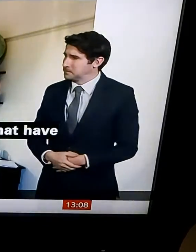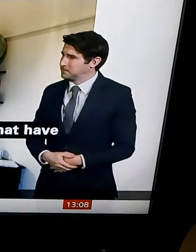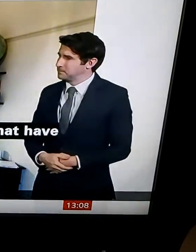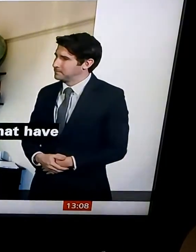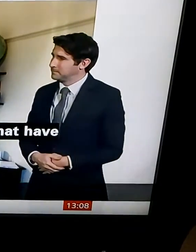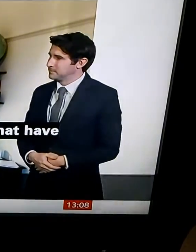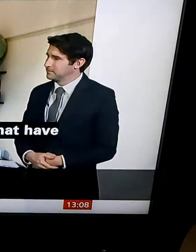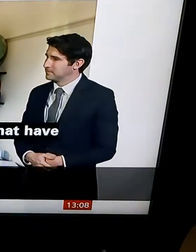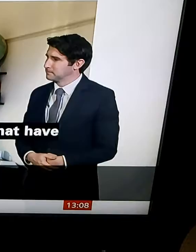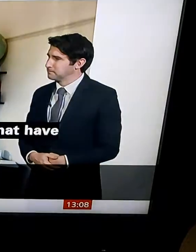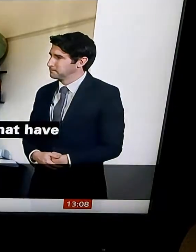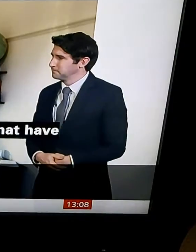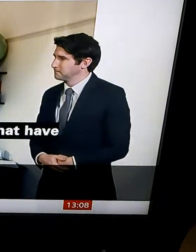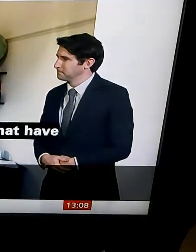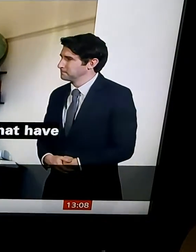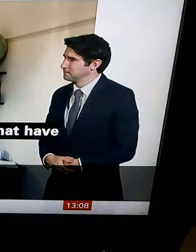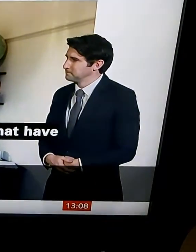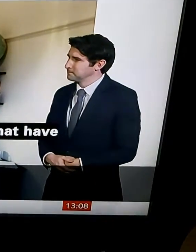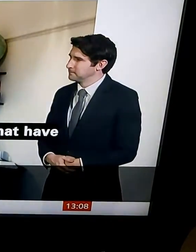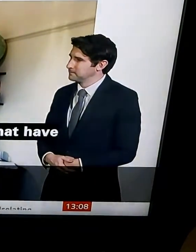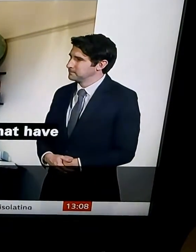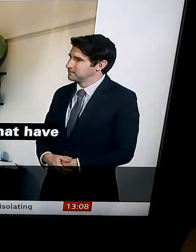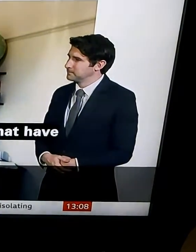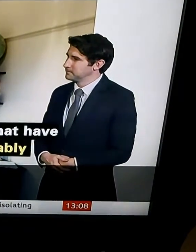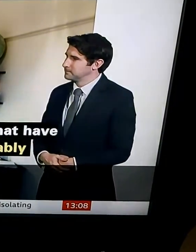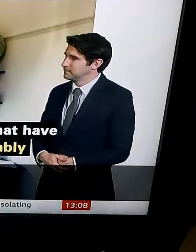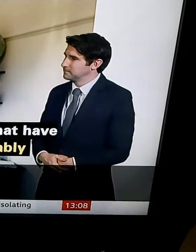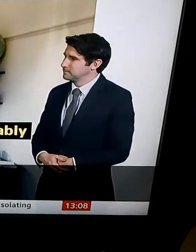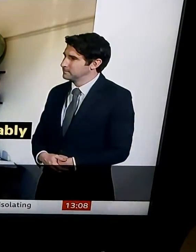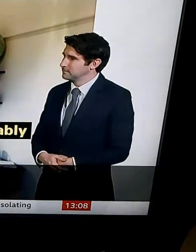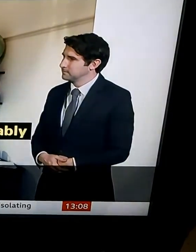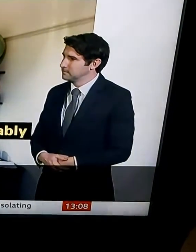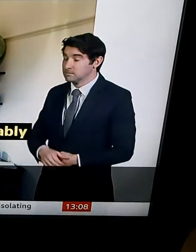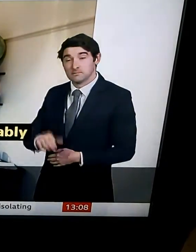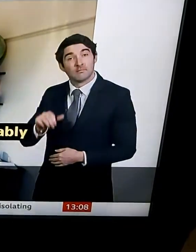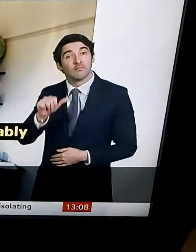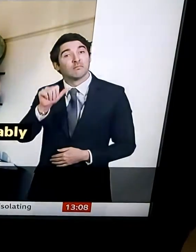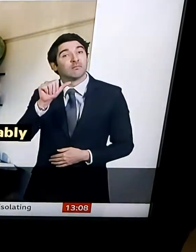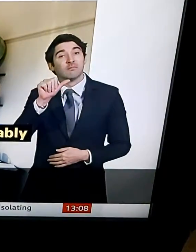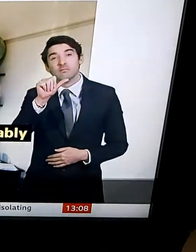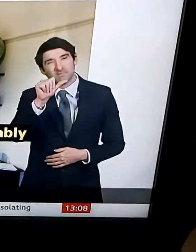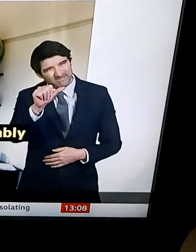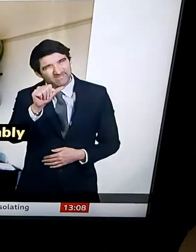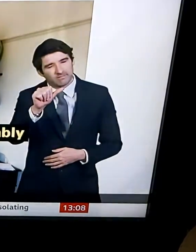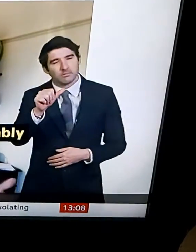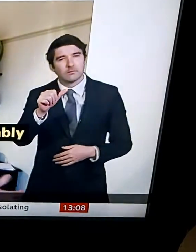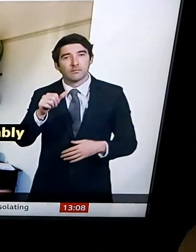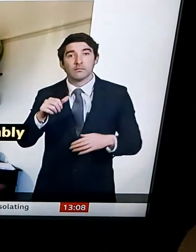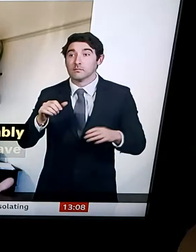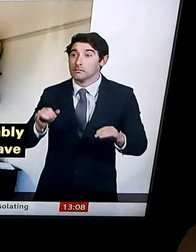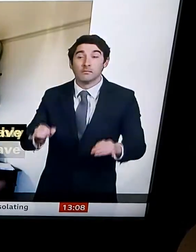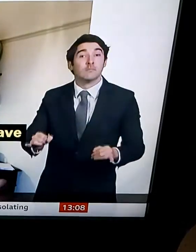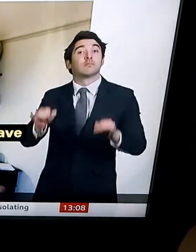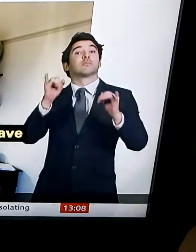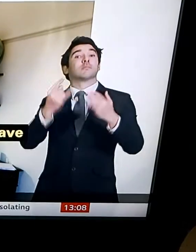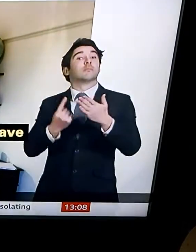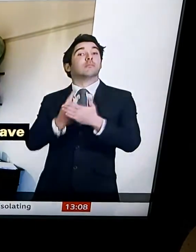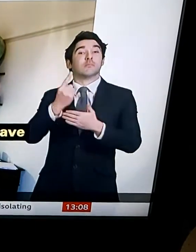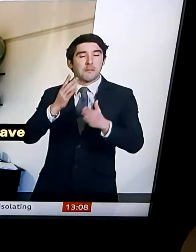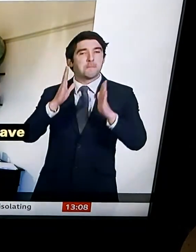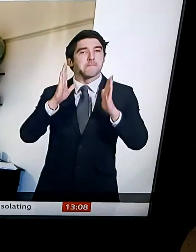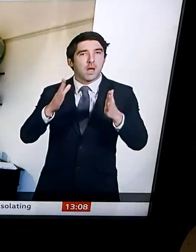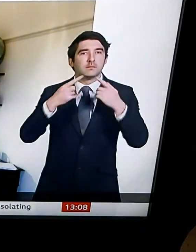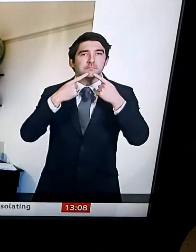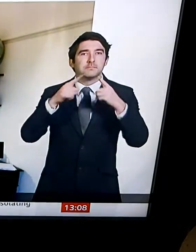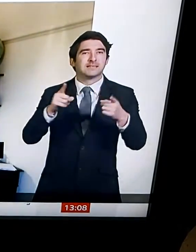Well, Rita, I think it's probably true to say in any crisis you have to give clear, consistent information, otherwise people begin to doubt what